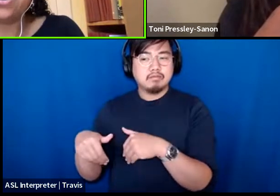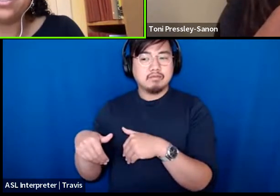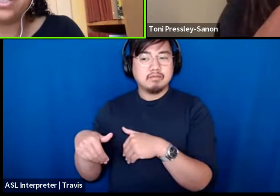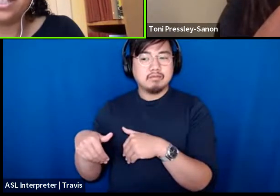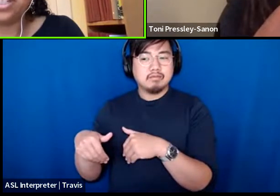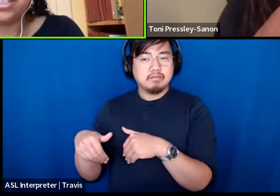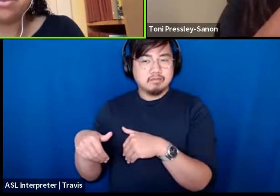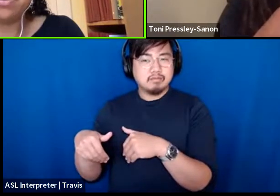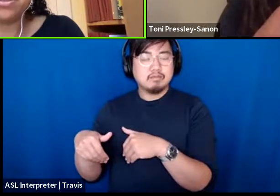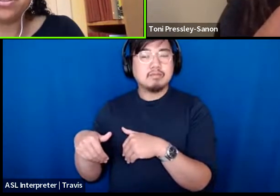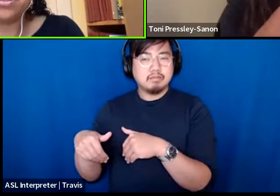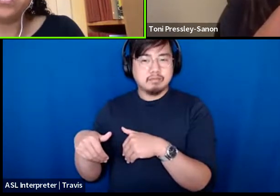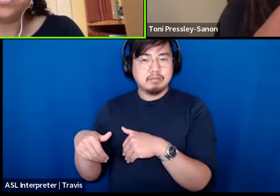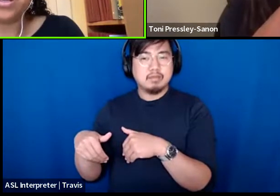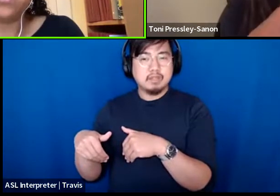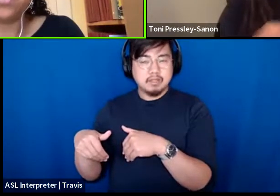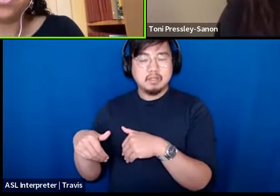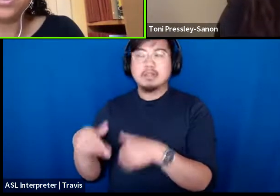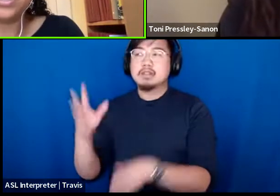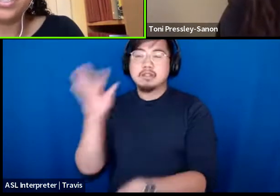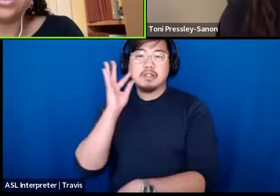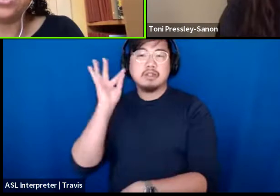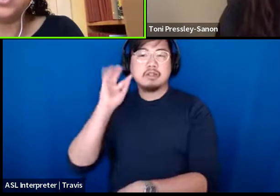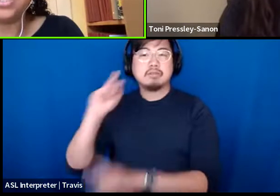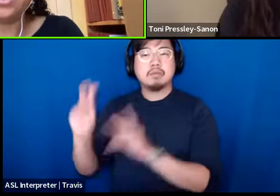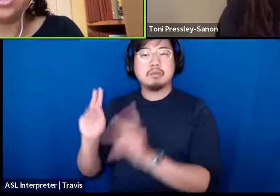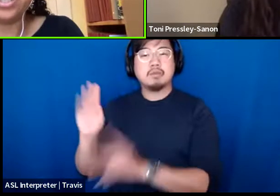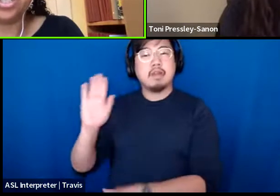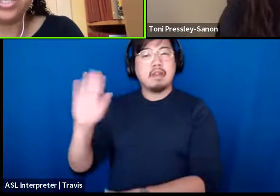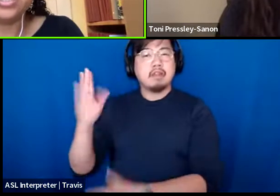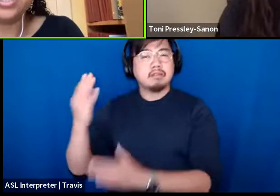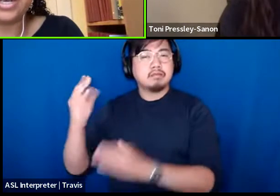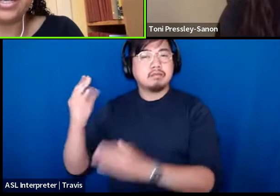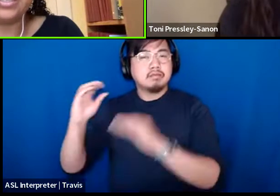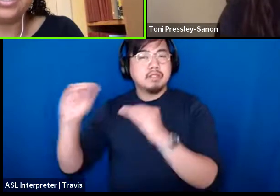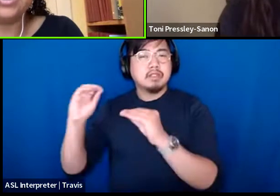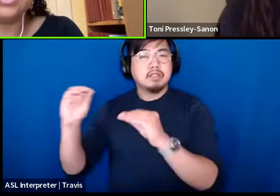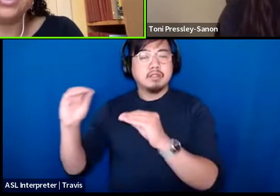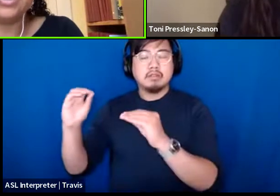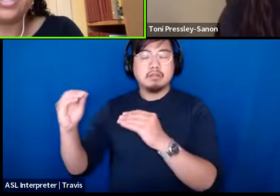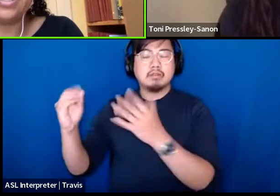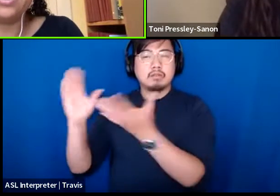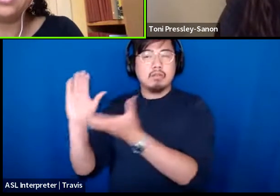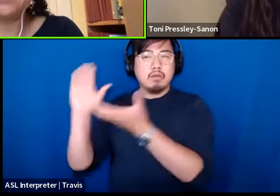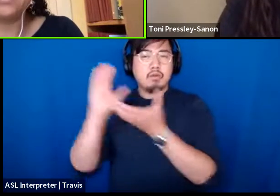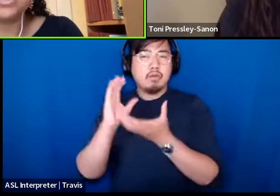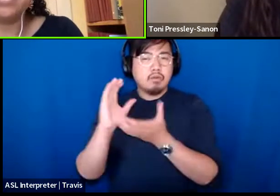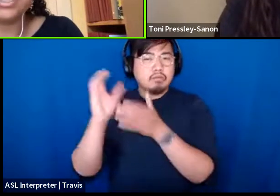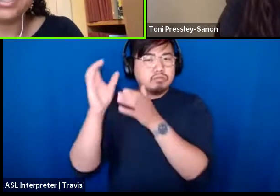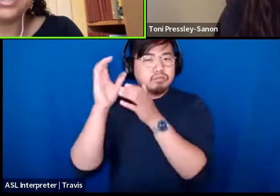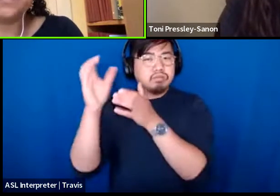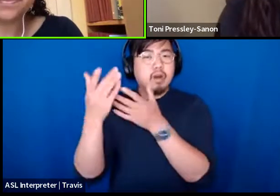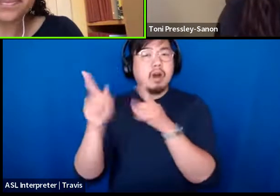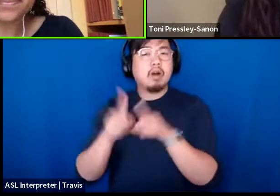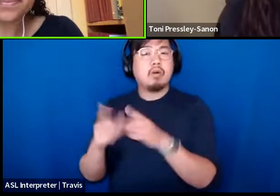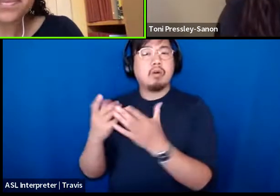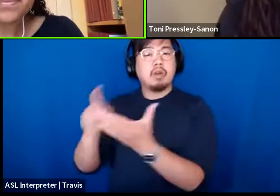teachings those indigenous peoples brought forward, and to acknowledge the genocide and the